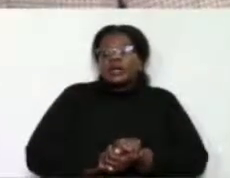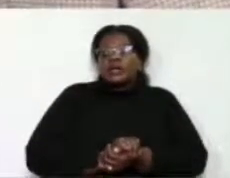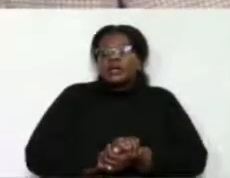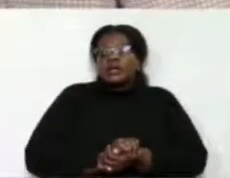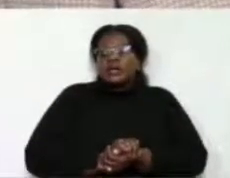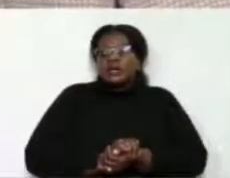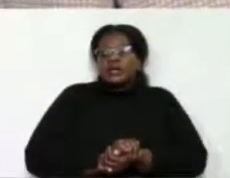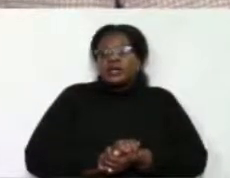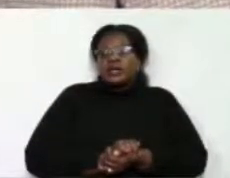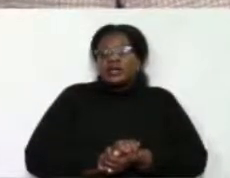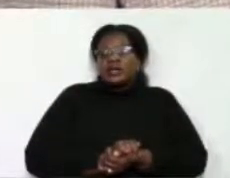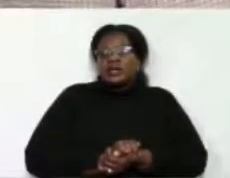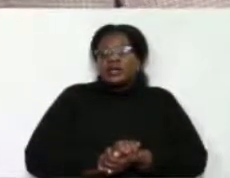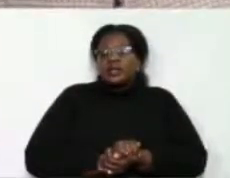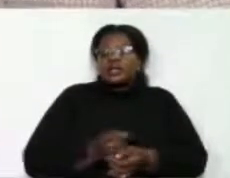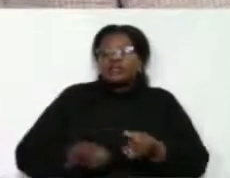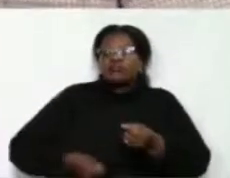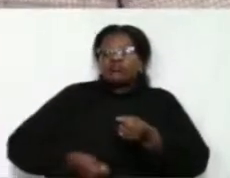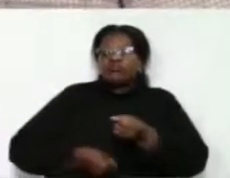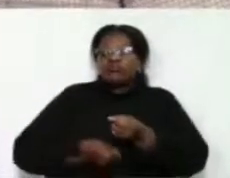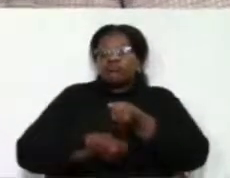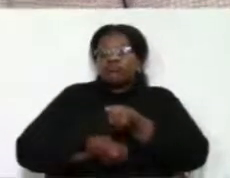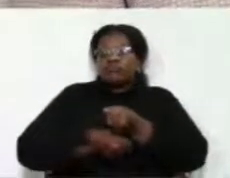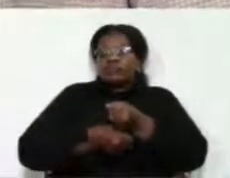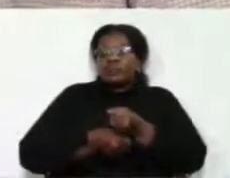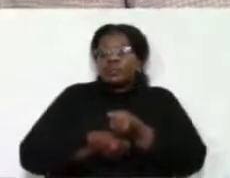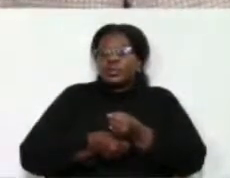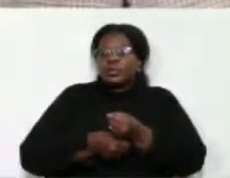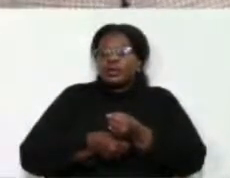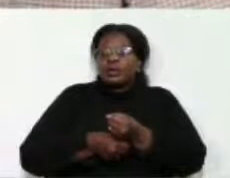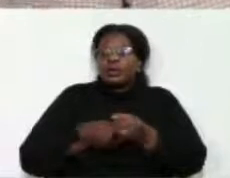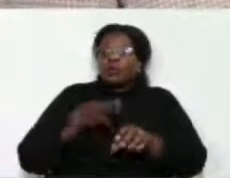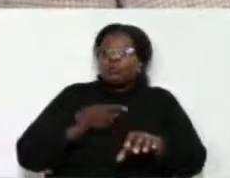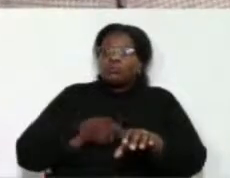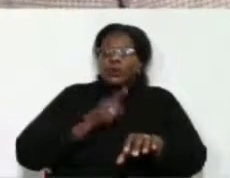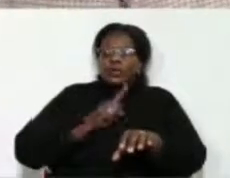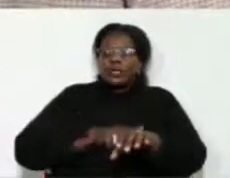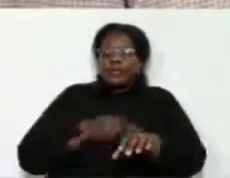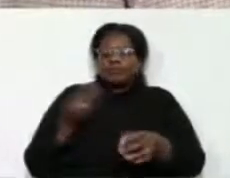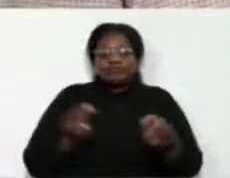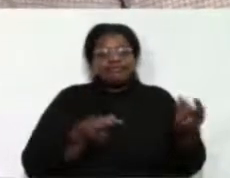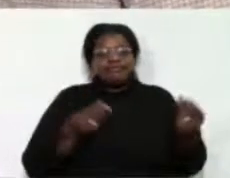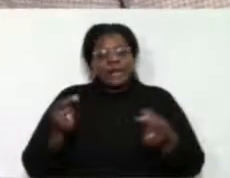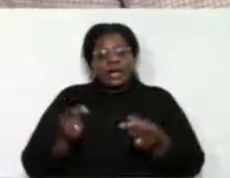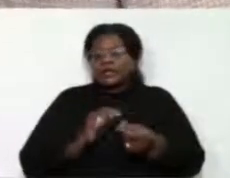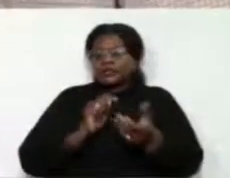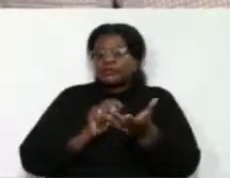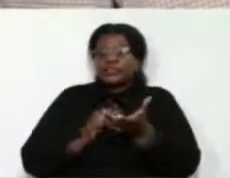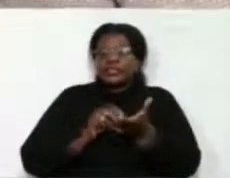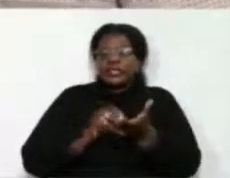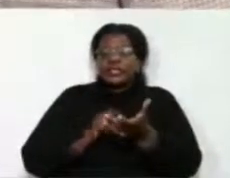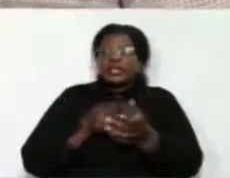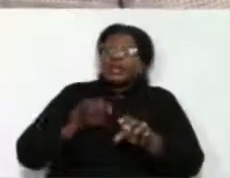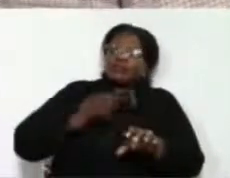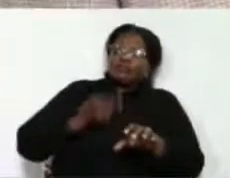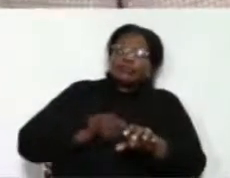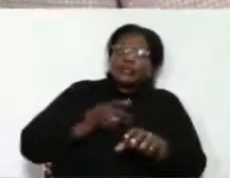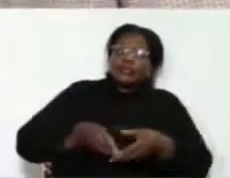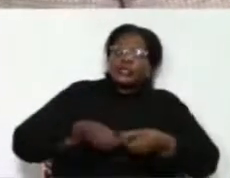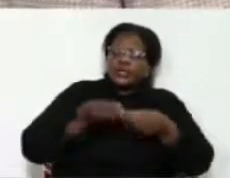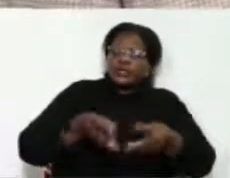the Uama or whoever the restaurant is has made some sort of deal and consistent supply,